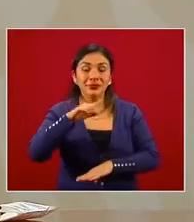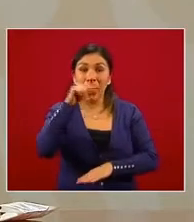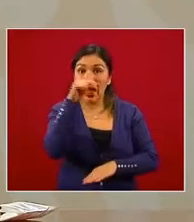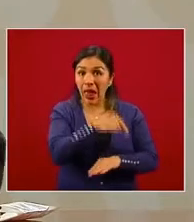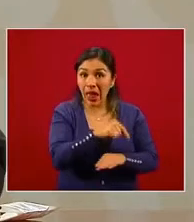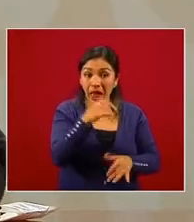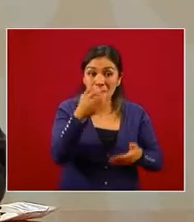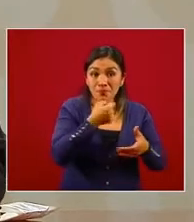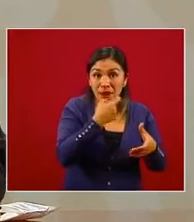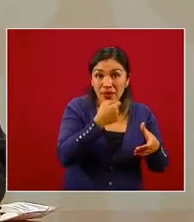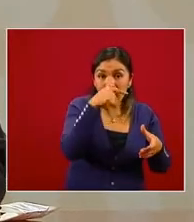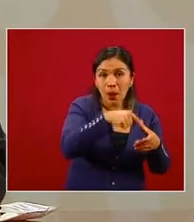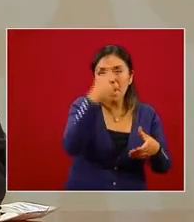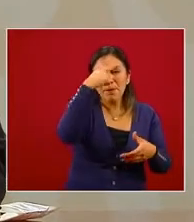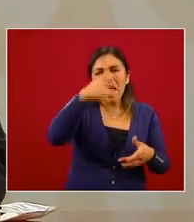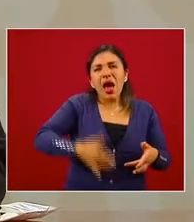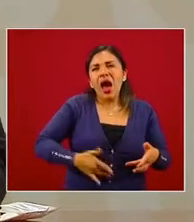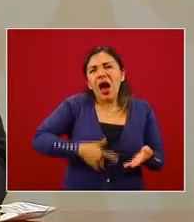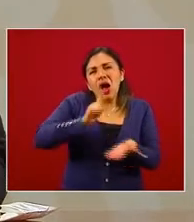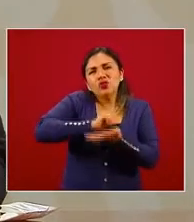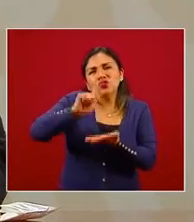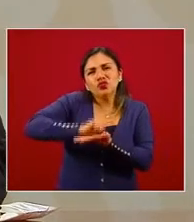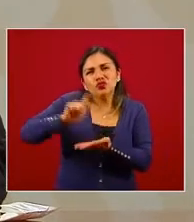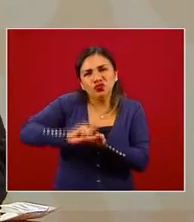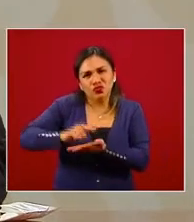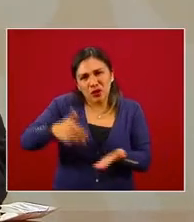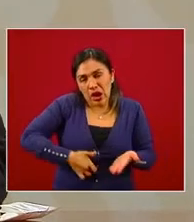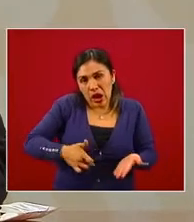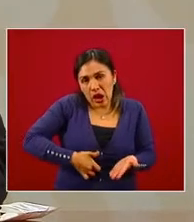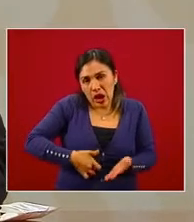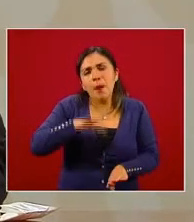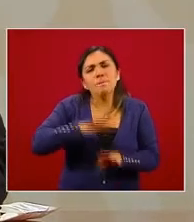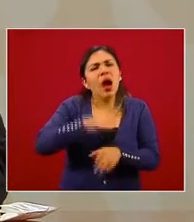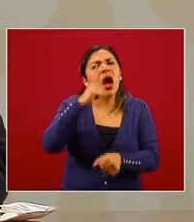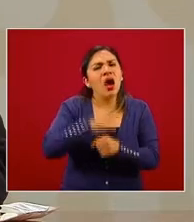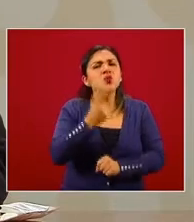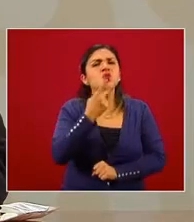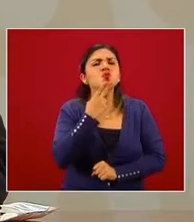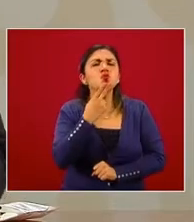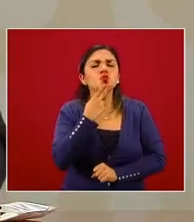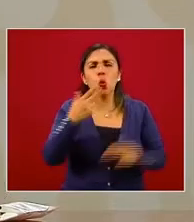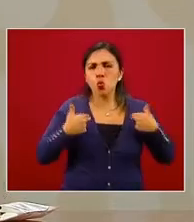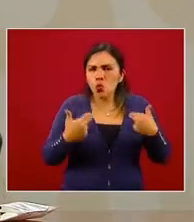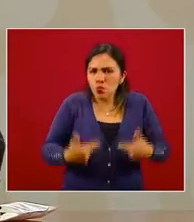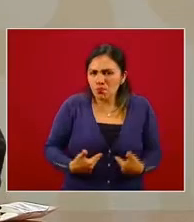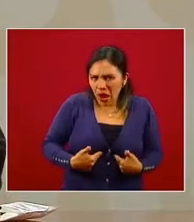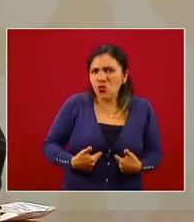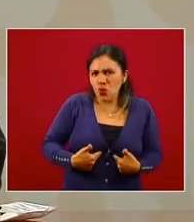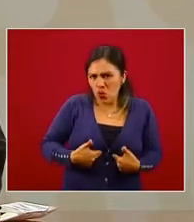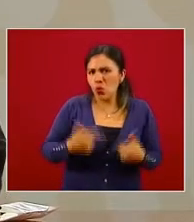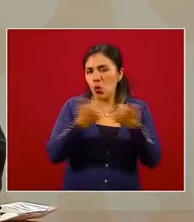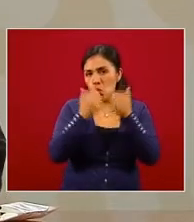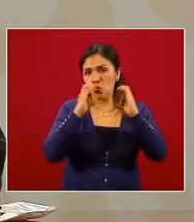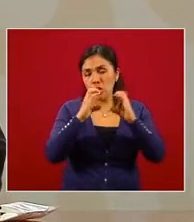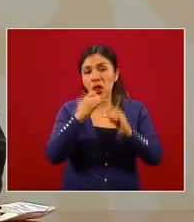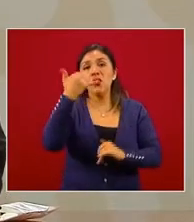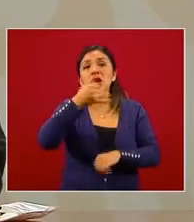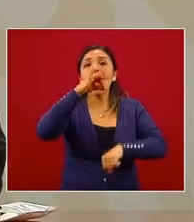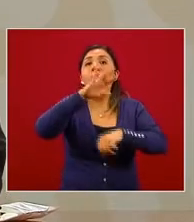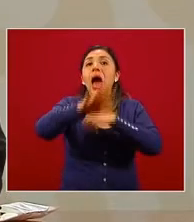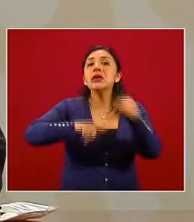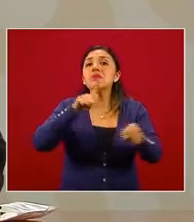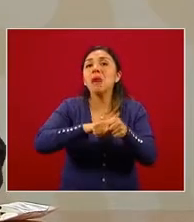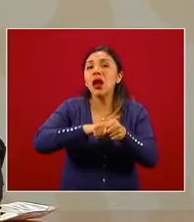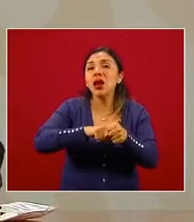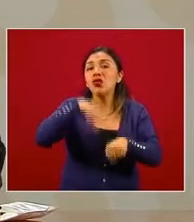taken a look at in laboratories. These are antiparasitic medications that are common. They've already been used